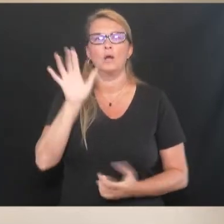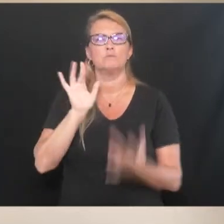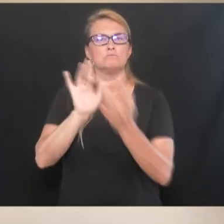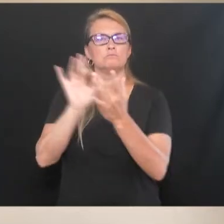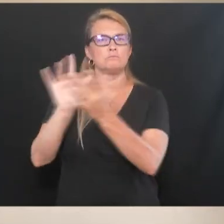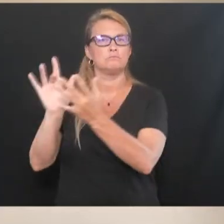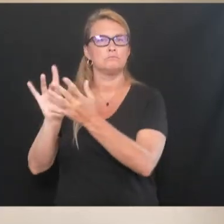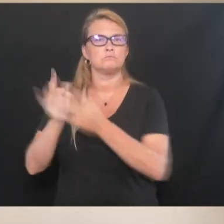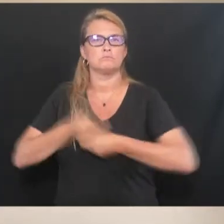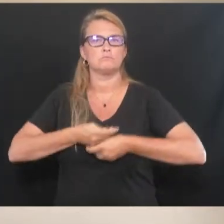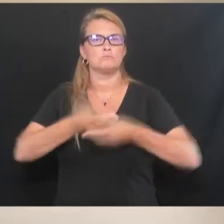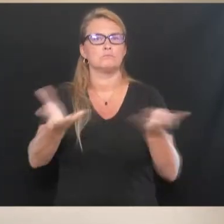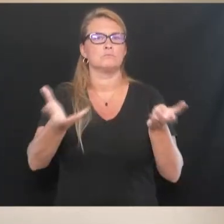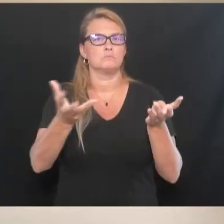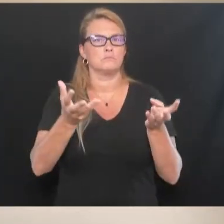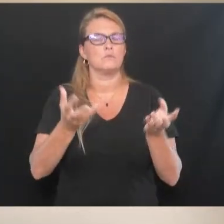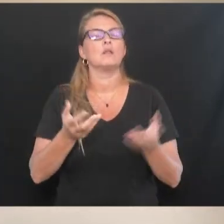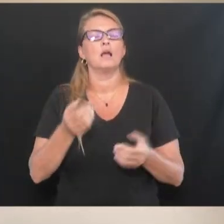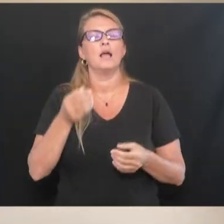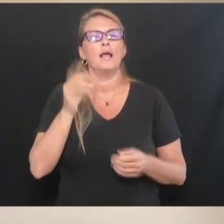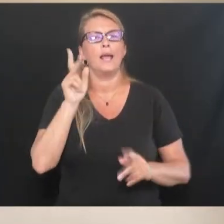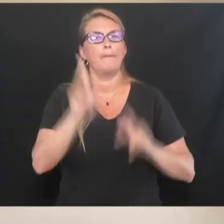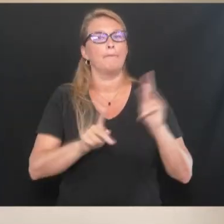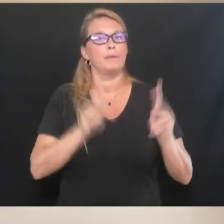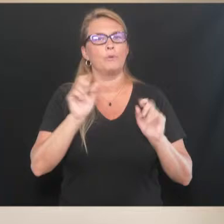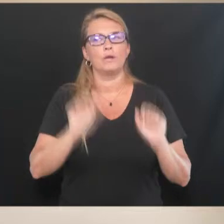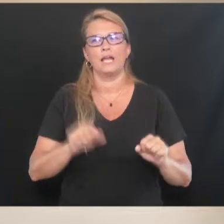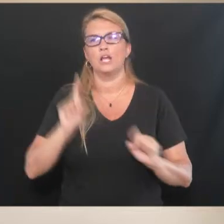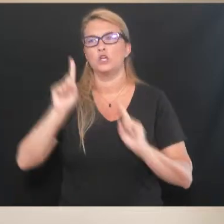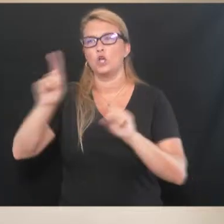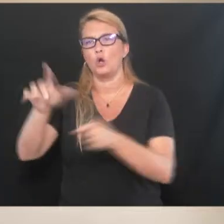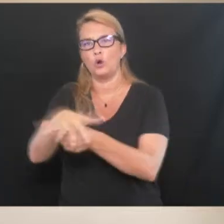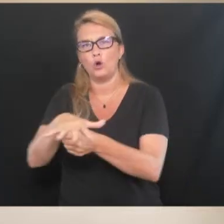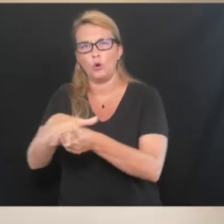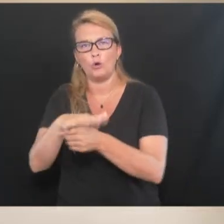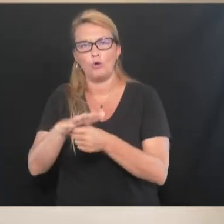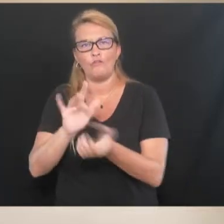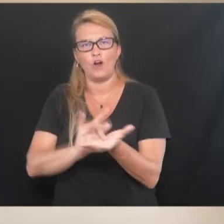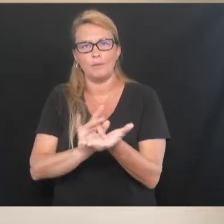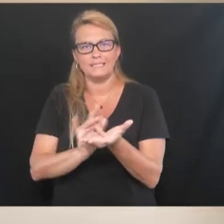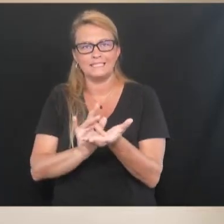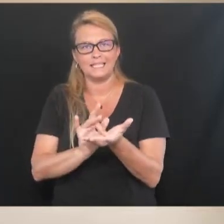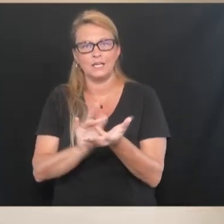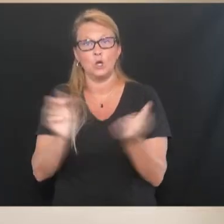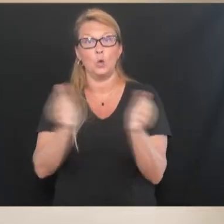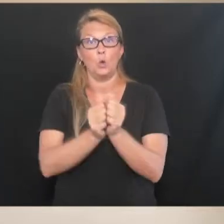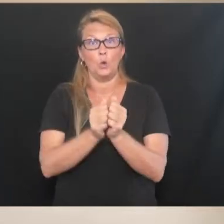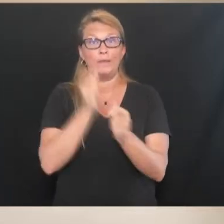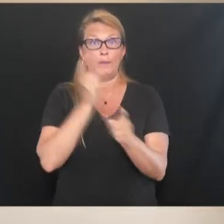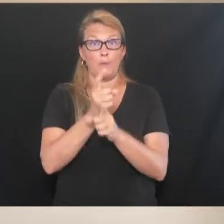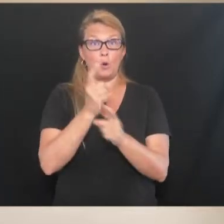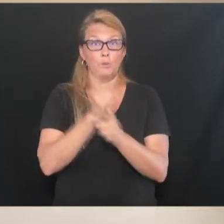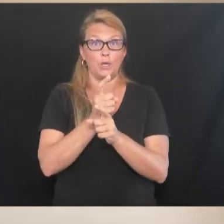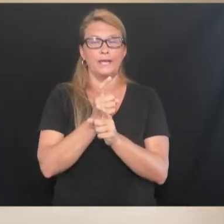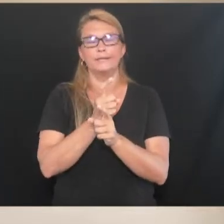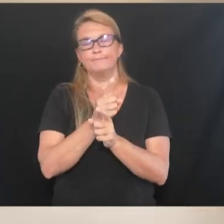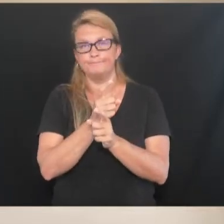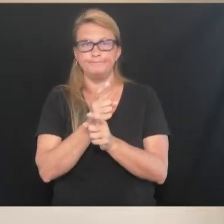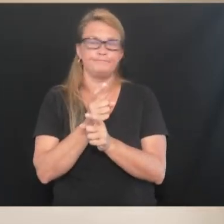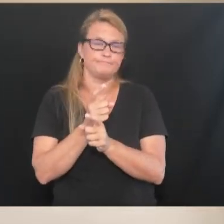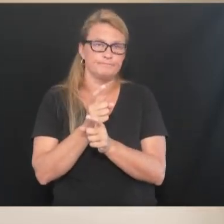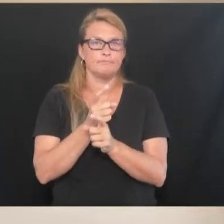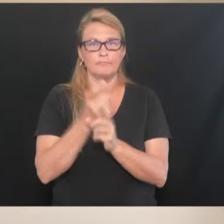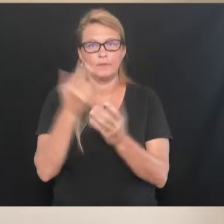specifically, and an individual may go to the local pharmacy with the appropriate guidance. There may